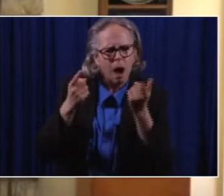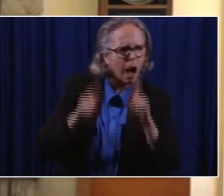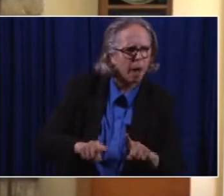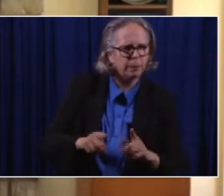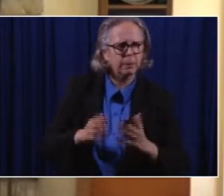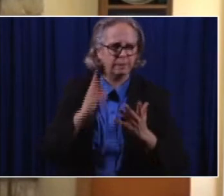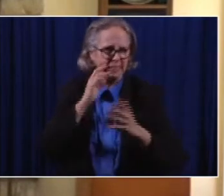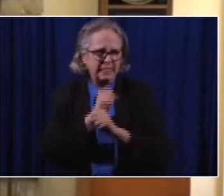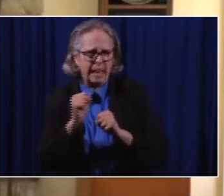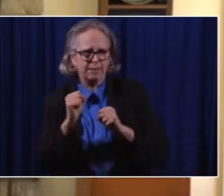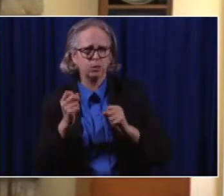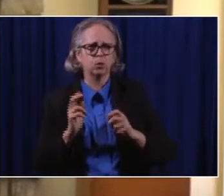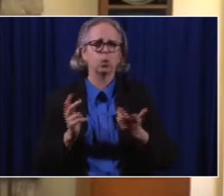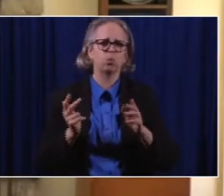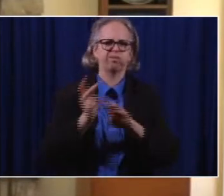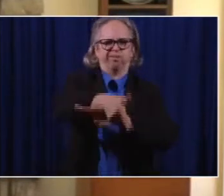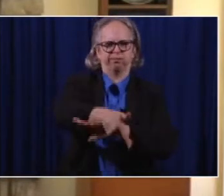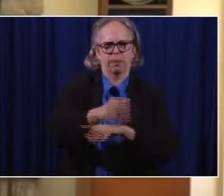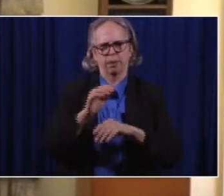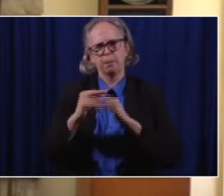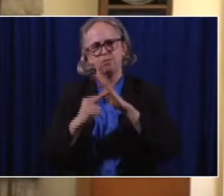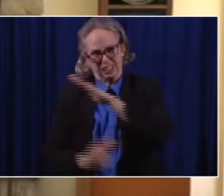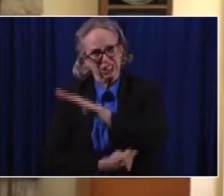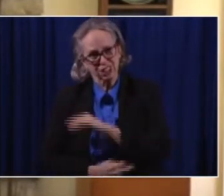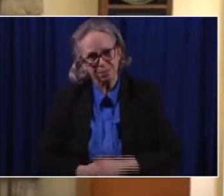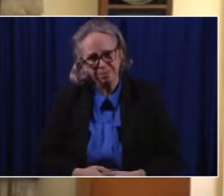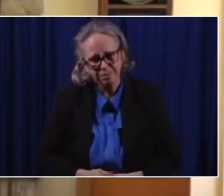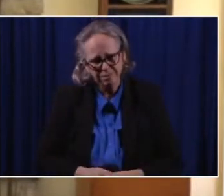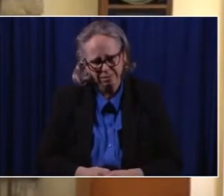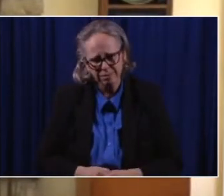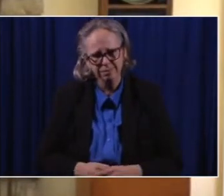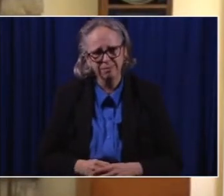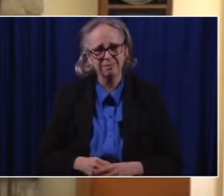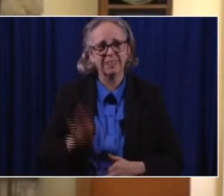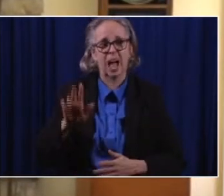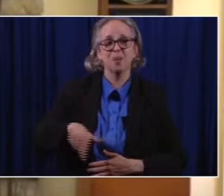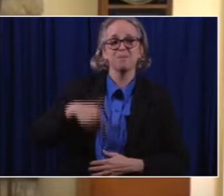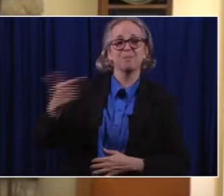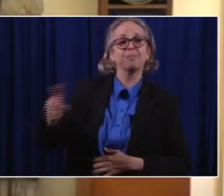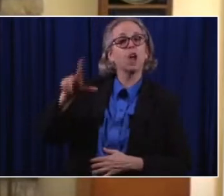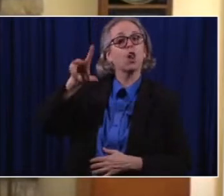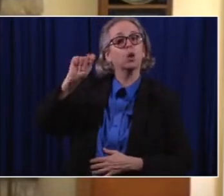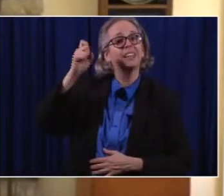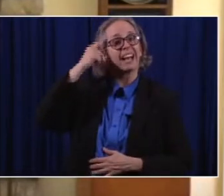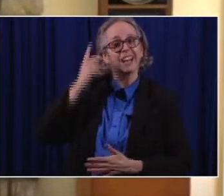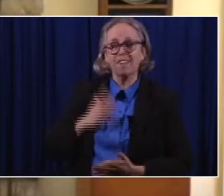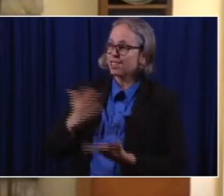Let me now move to Lieutenant Governor. John? Thanks, Governor.